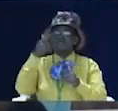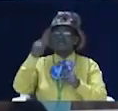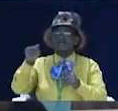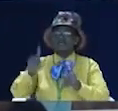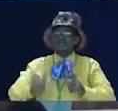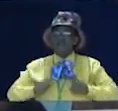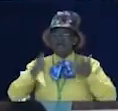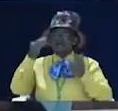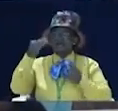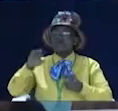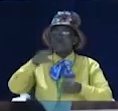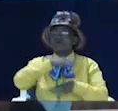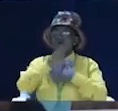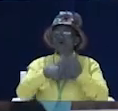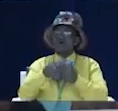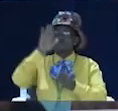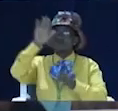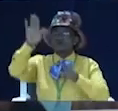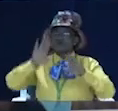world,